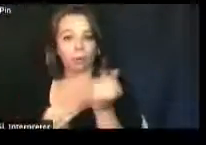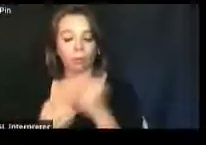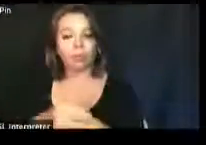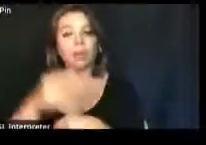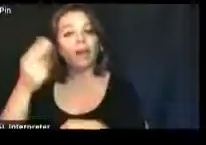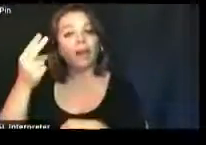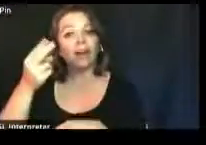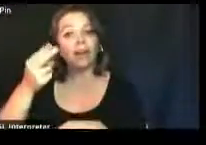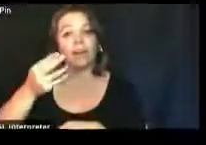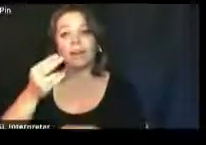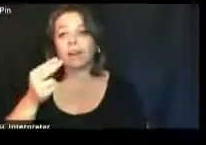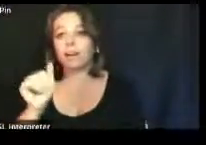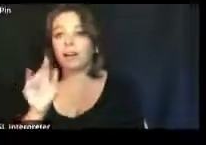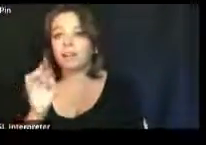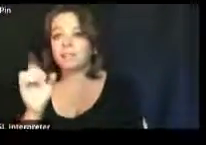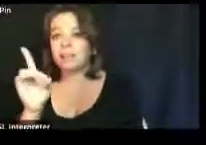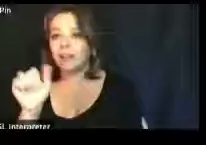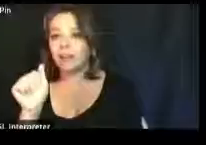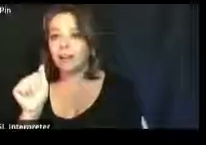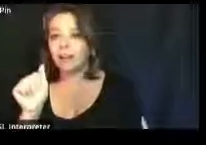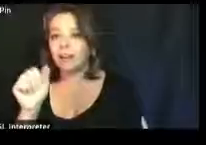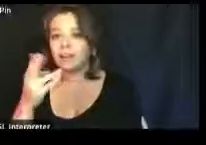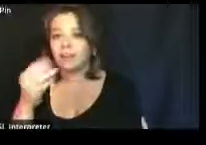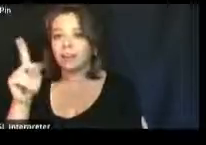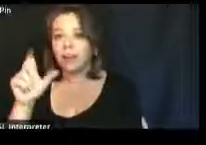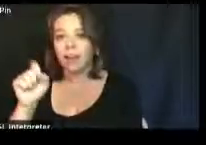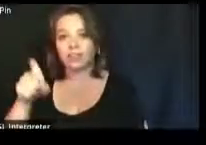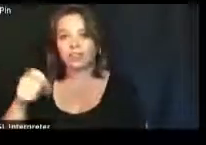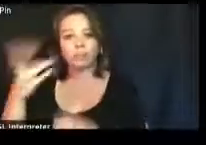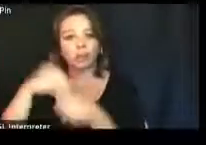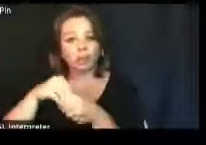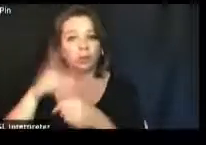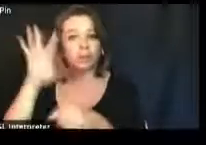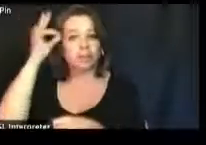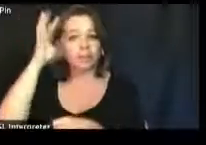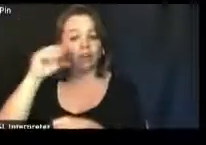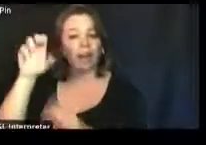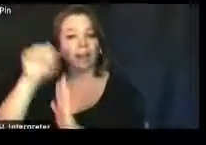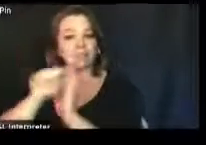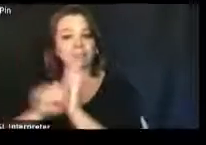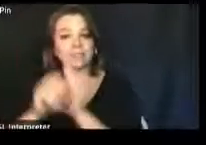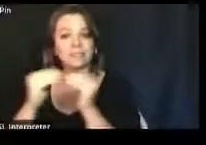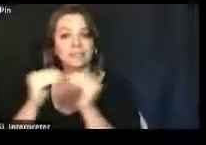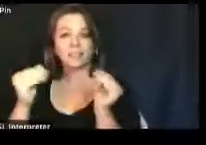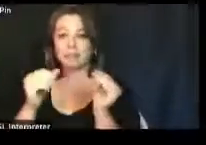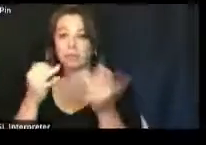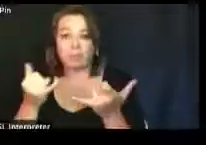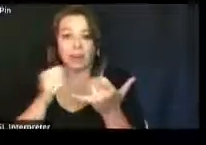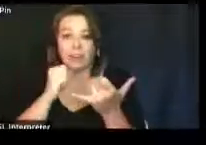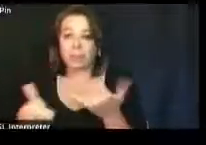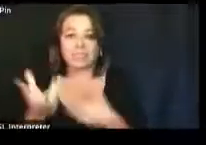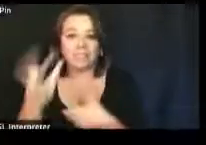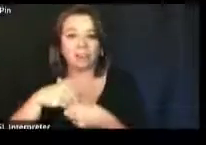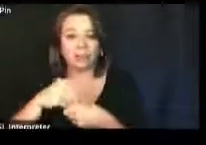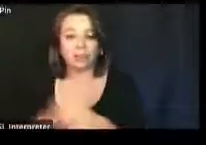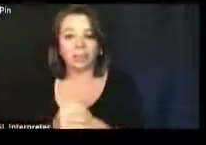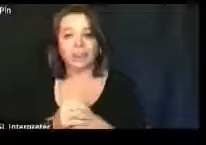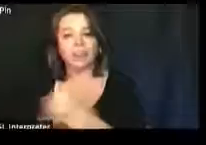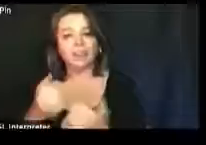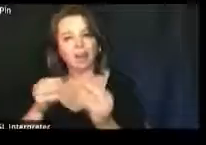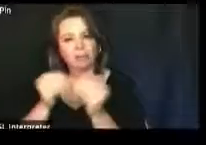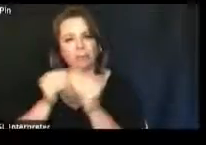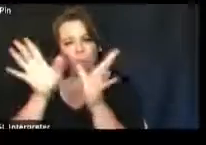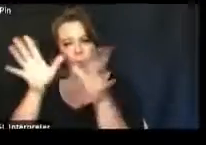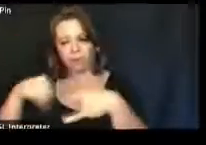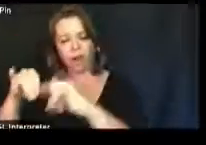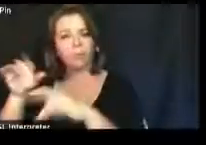the state legislative levels, which is currently not the case. Hacienda Heights has more in common with Walnut, Diamond Bar, and Rowland Heights than they